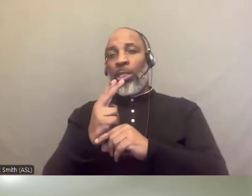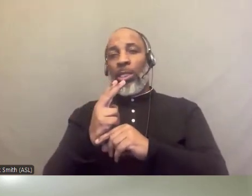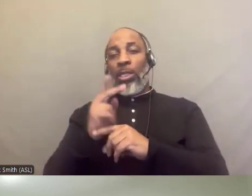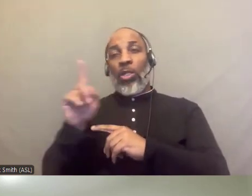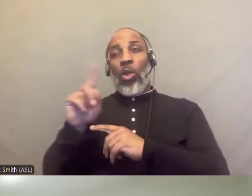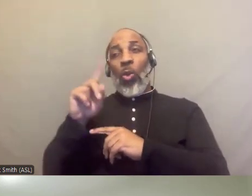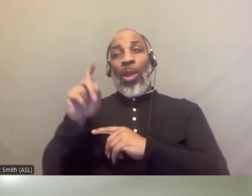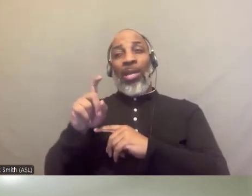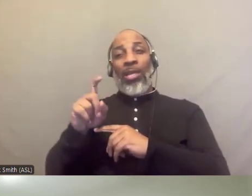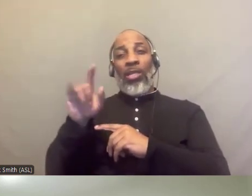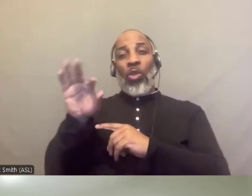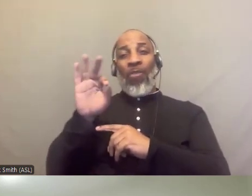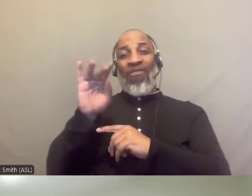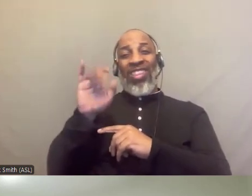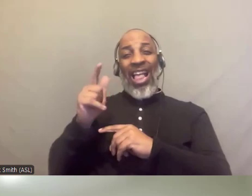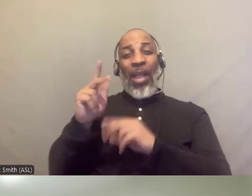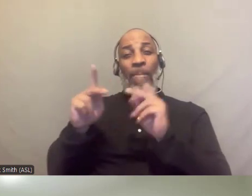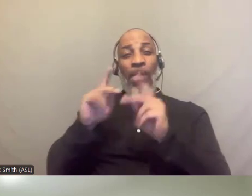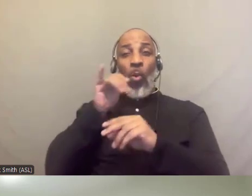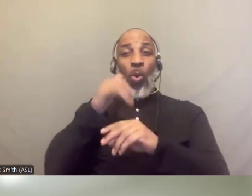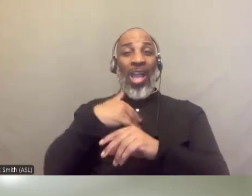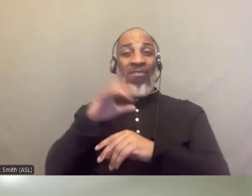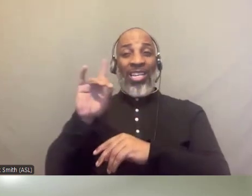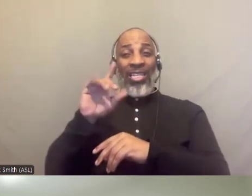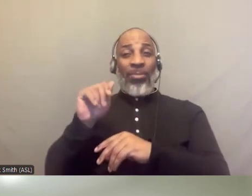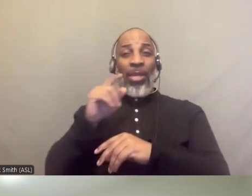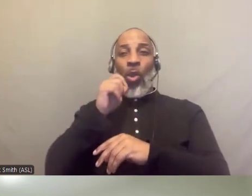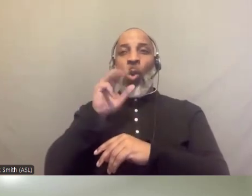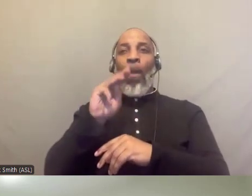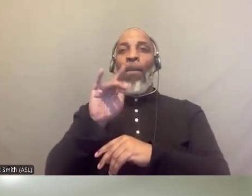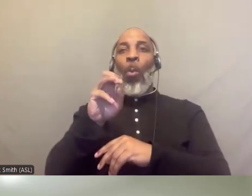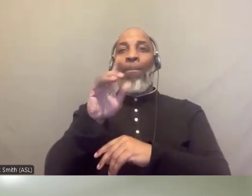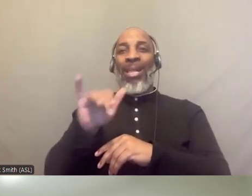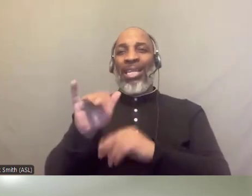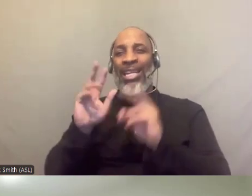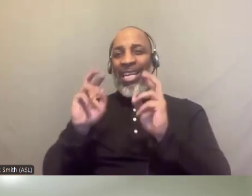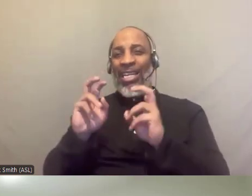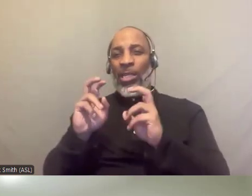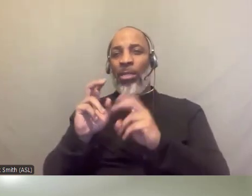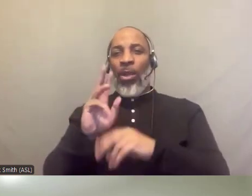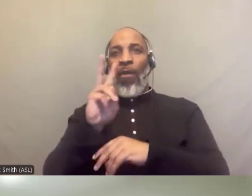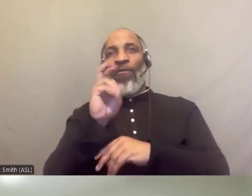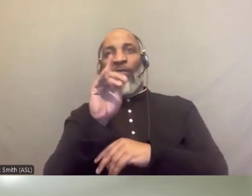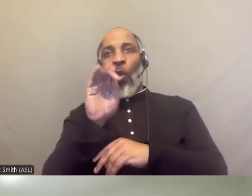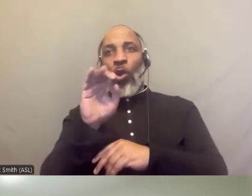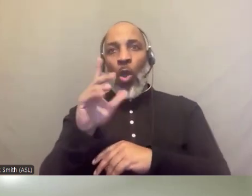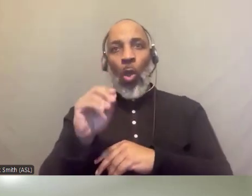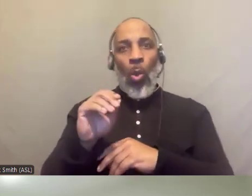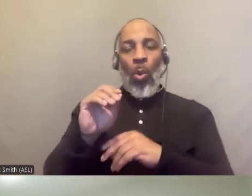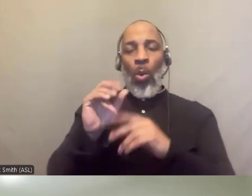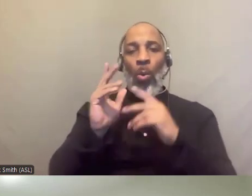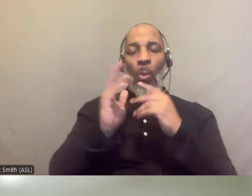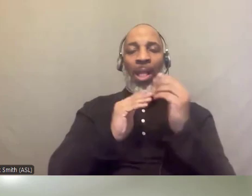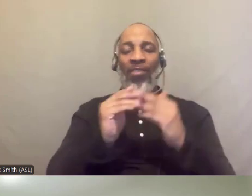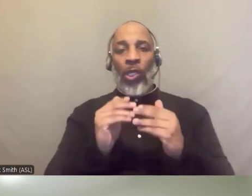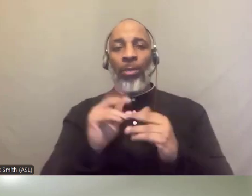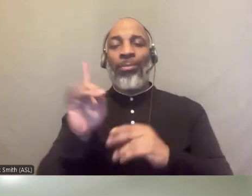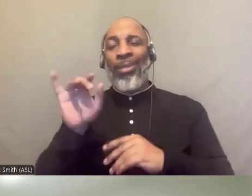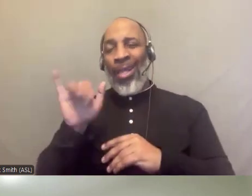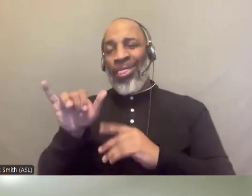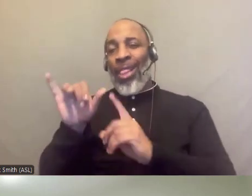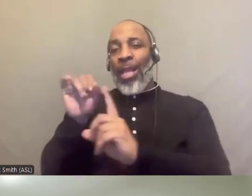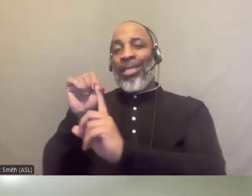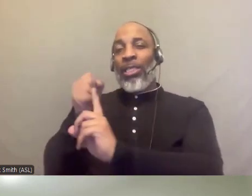question to flag people who have a disability or mobility disability, vertigo, whatever it might be, then in that